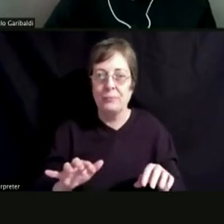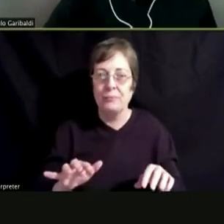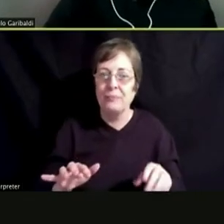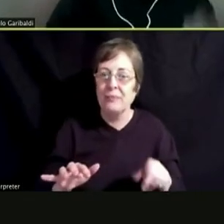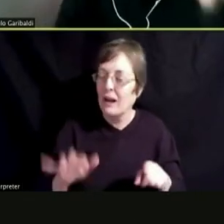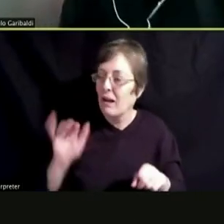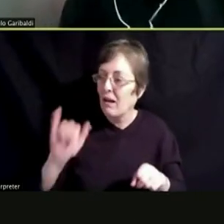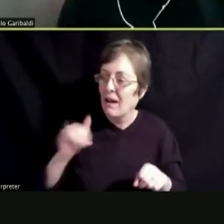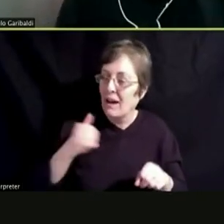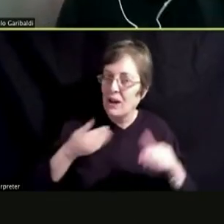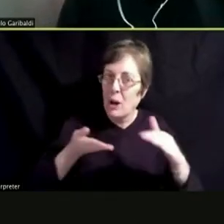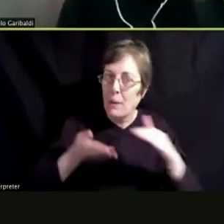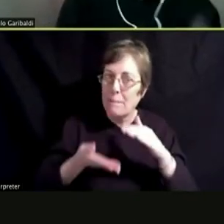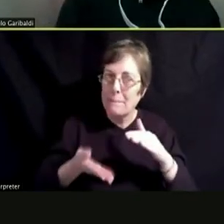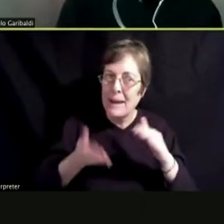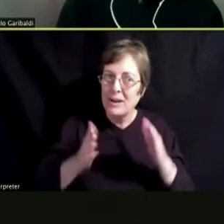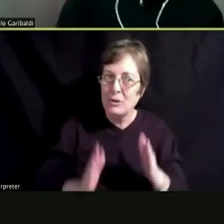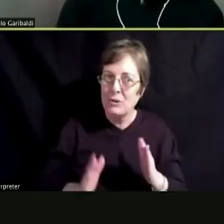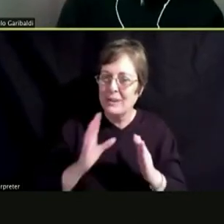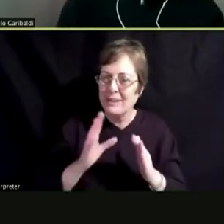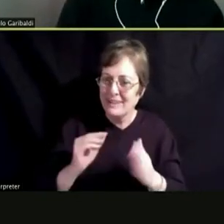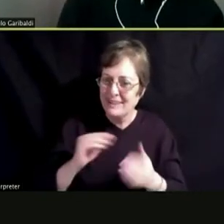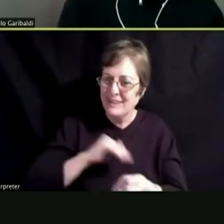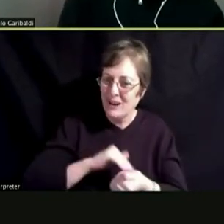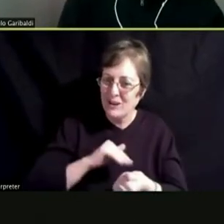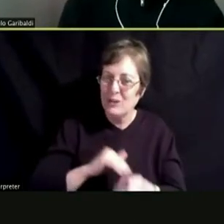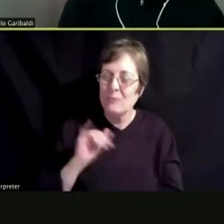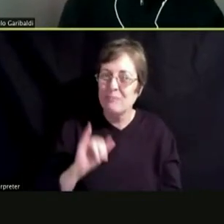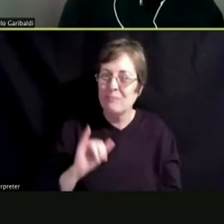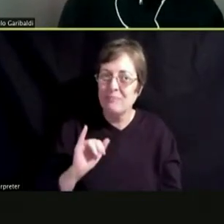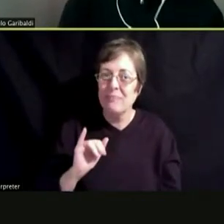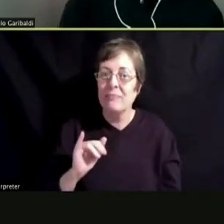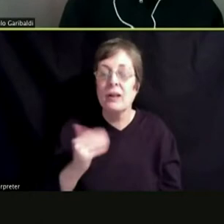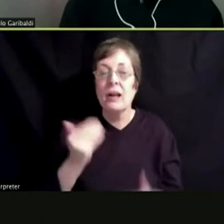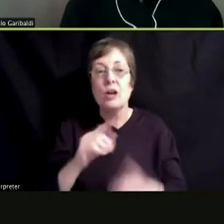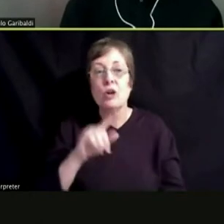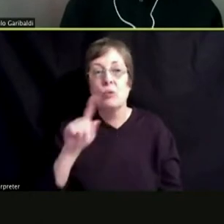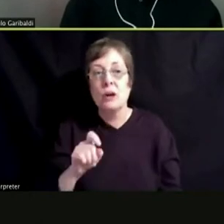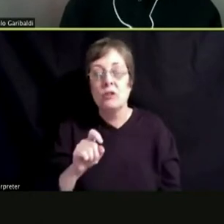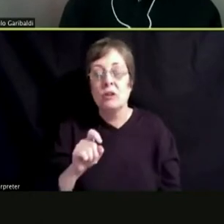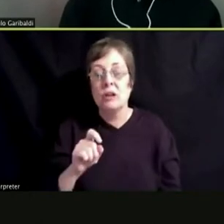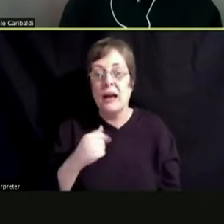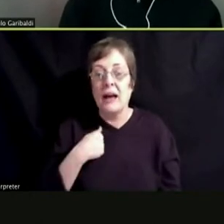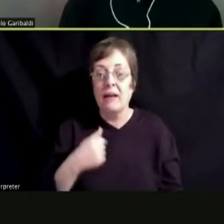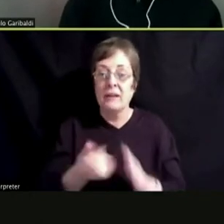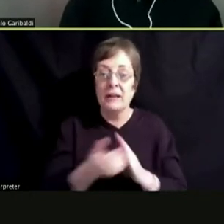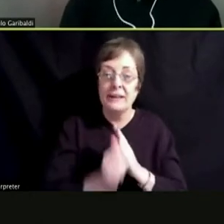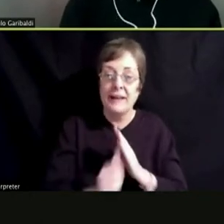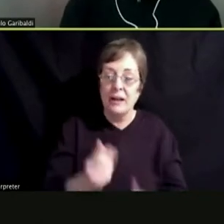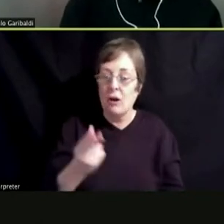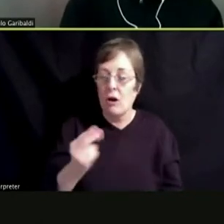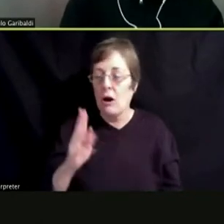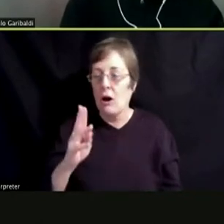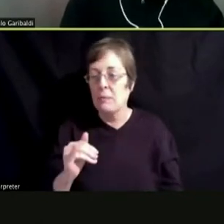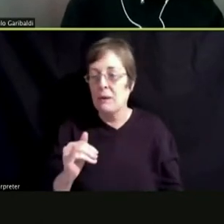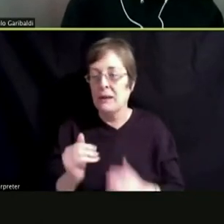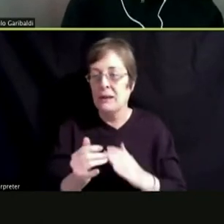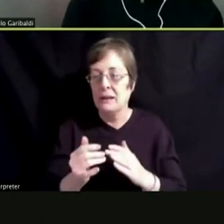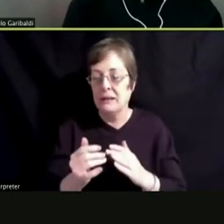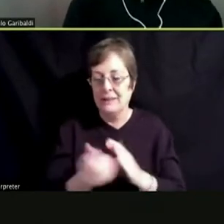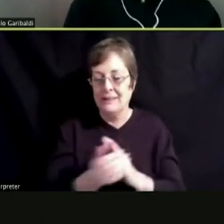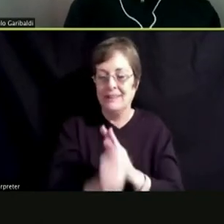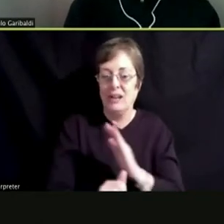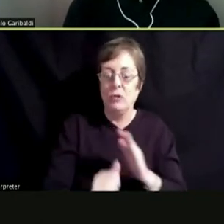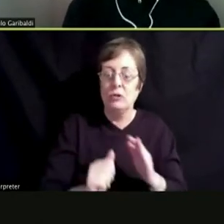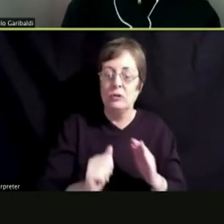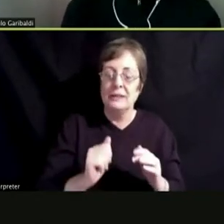have doctors. The next question is there a talent, hobby, or skill that is non-science related that you would say has helped advance